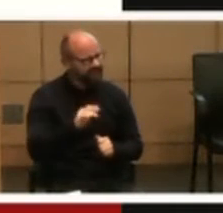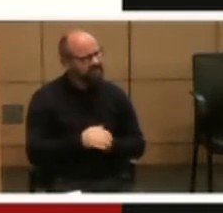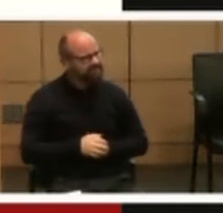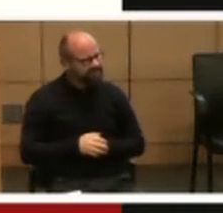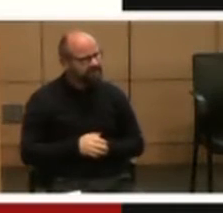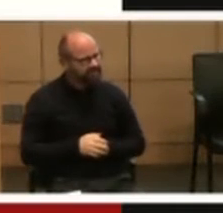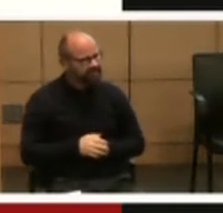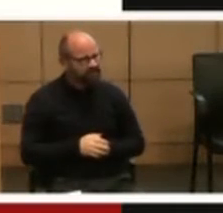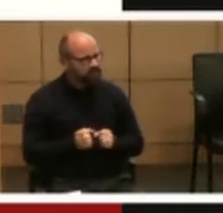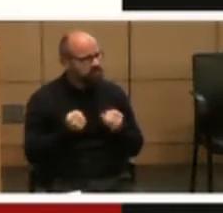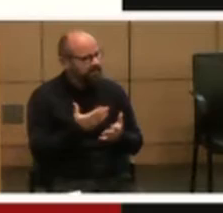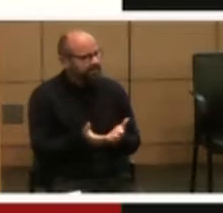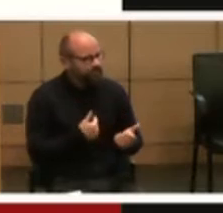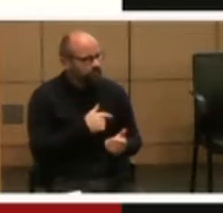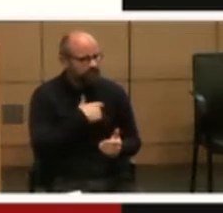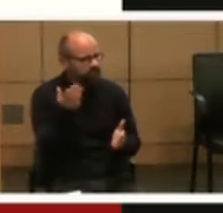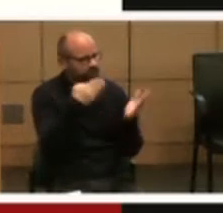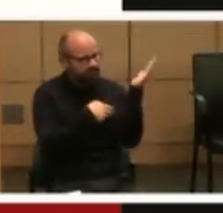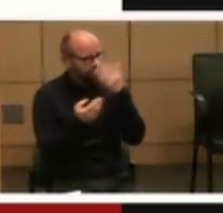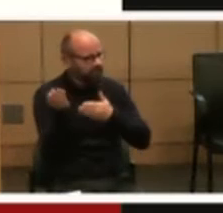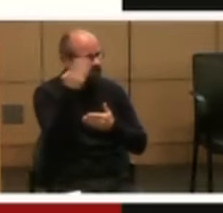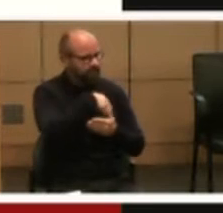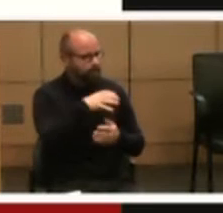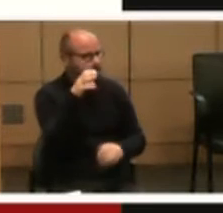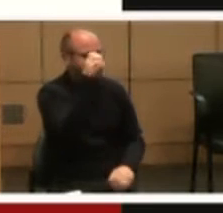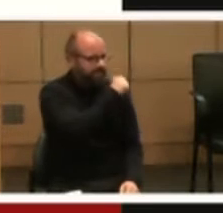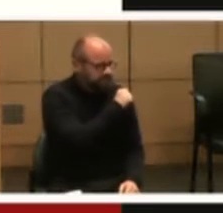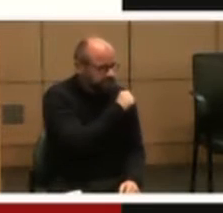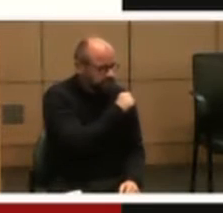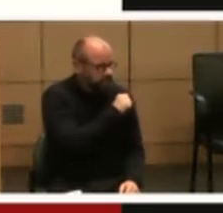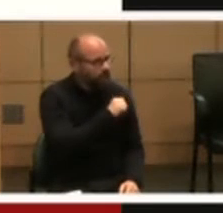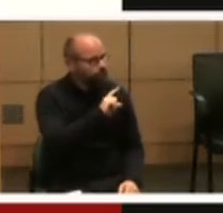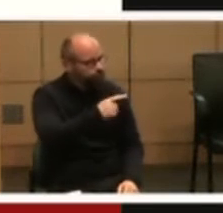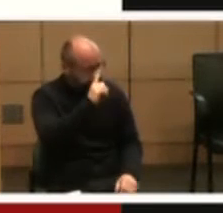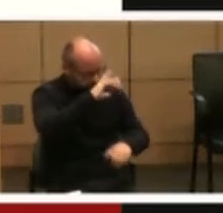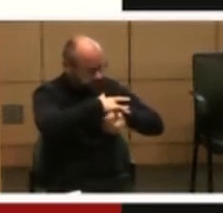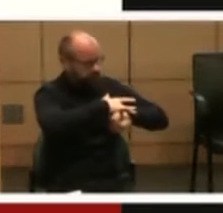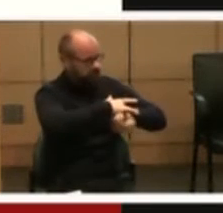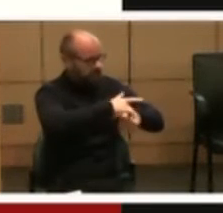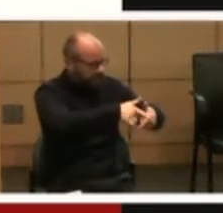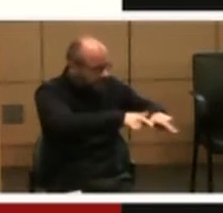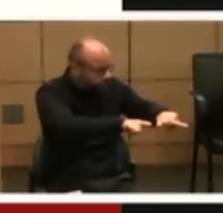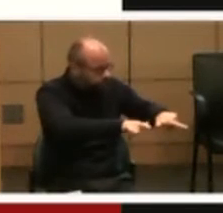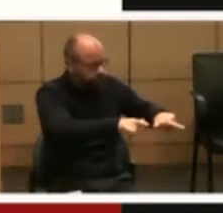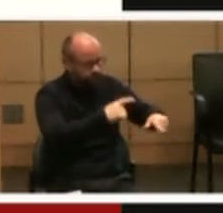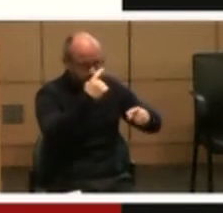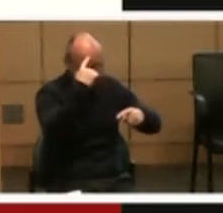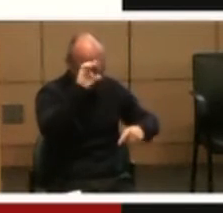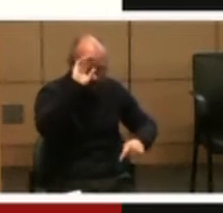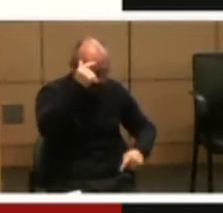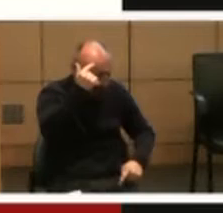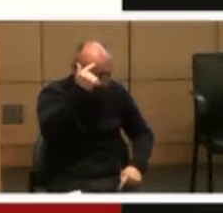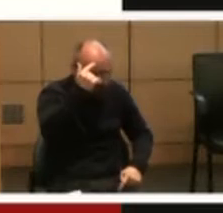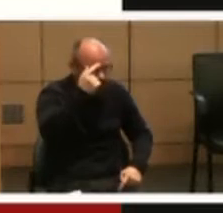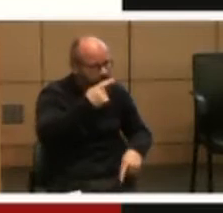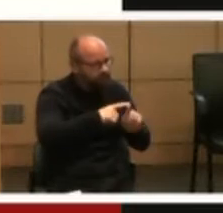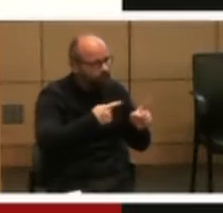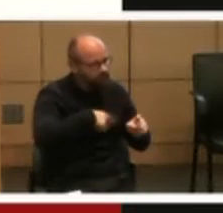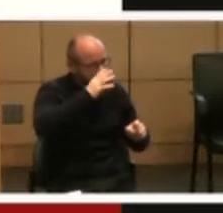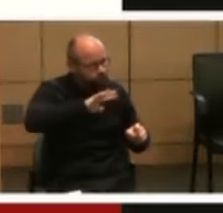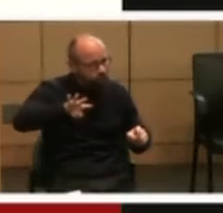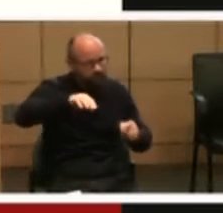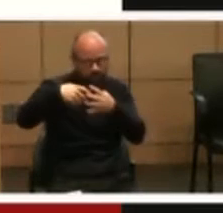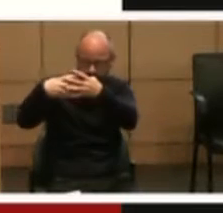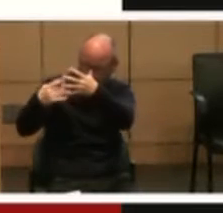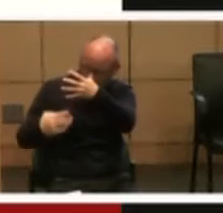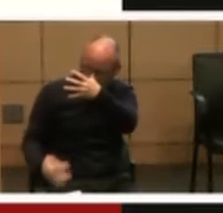that we weren't capturing just by looking at language, cognition, that what Dr. Leibold was mentioning in terms of listening effort,